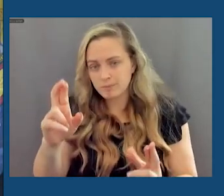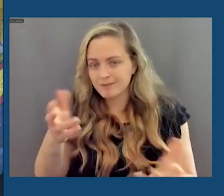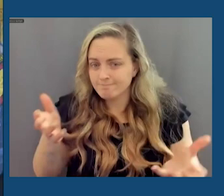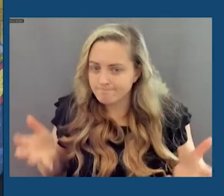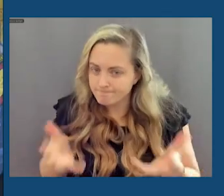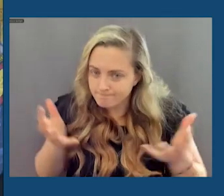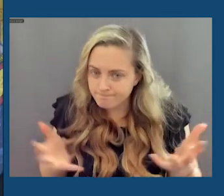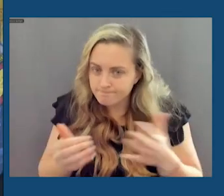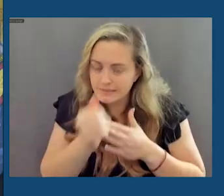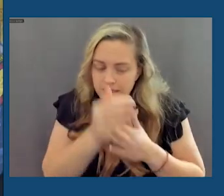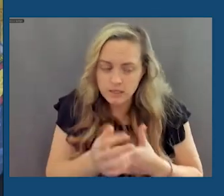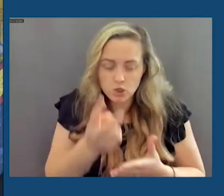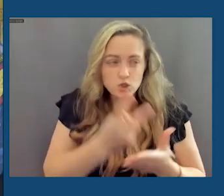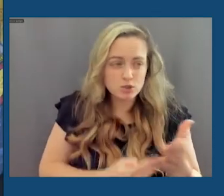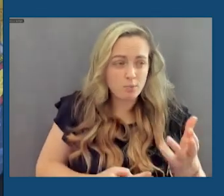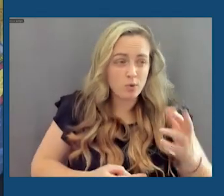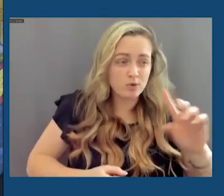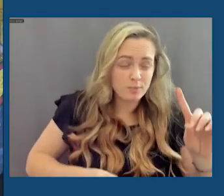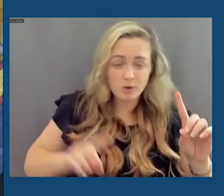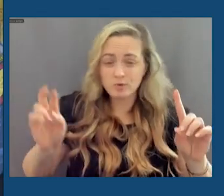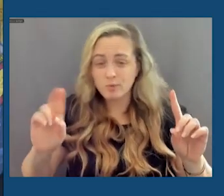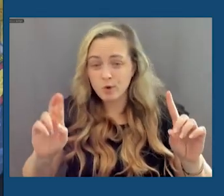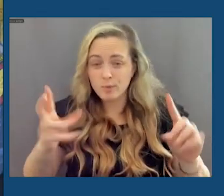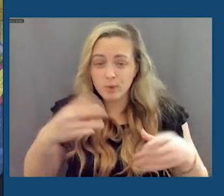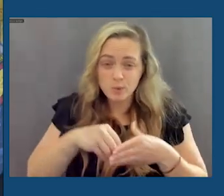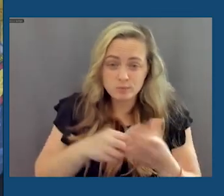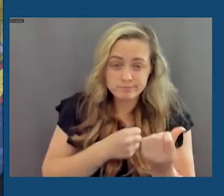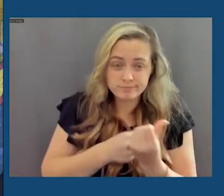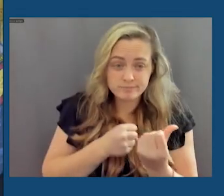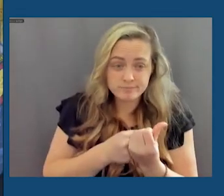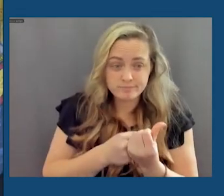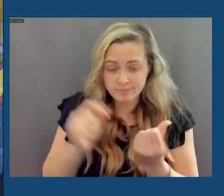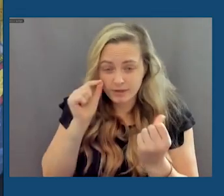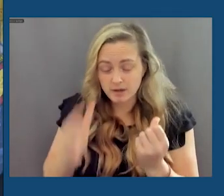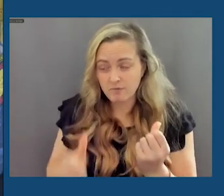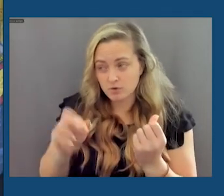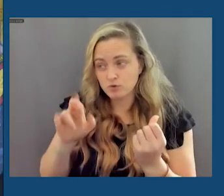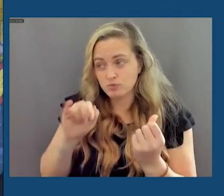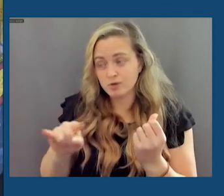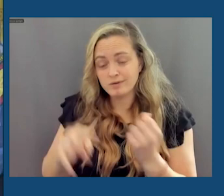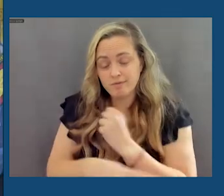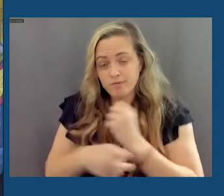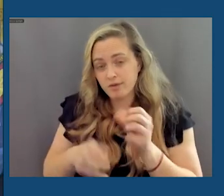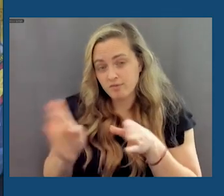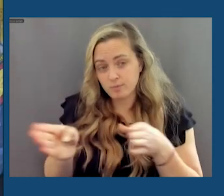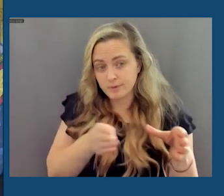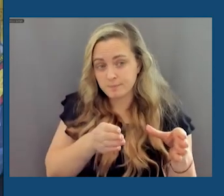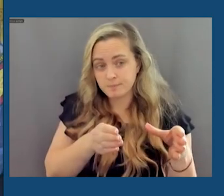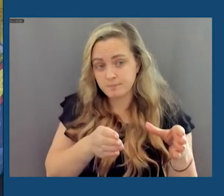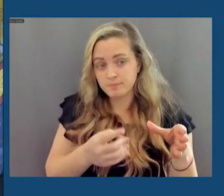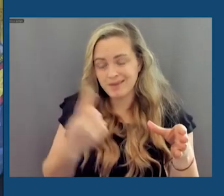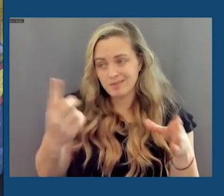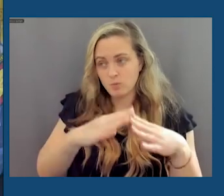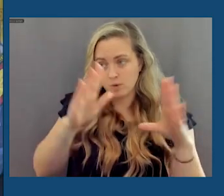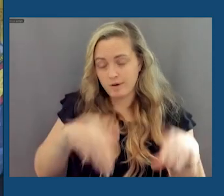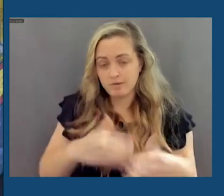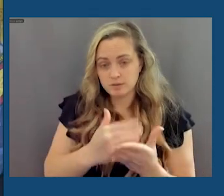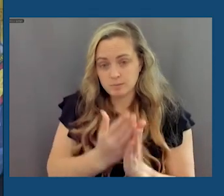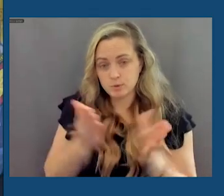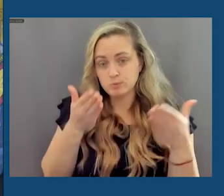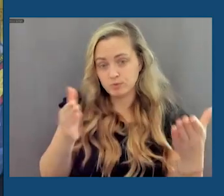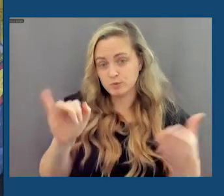both houses to include and support the governor's retail theft prevention plan in their One House budget proposals in March. Thank